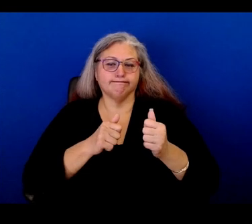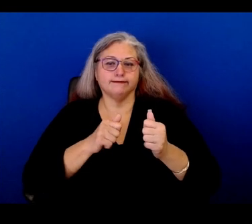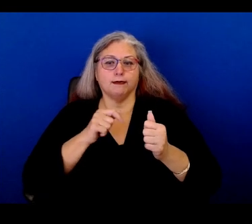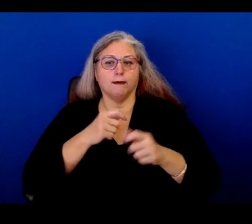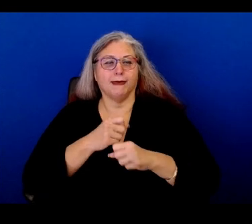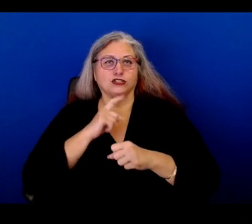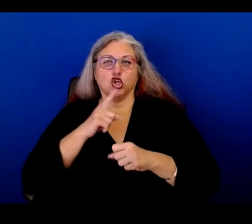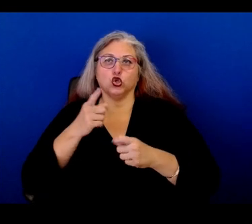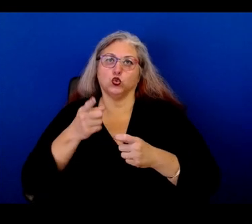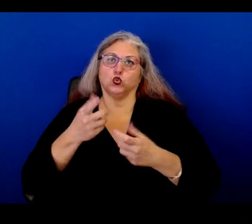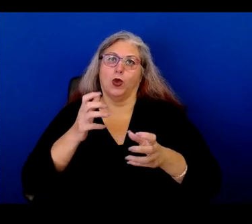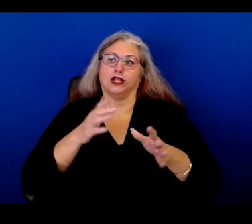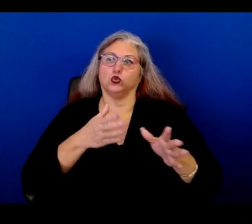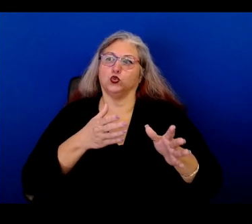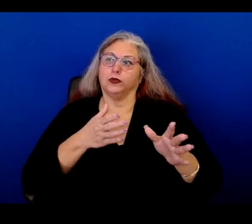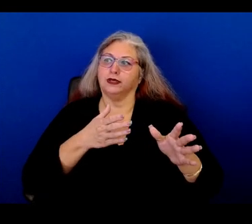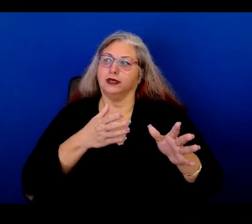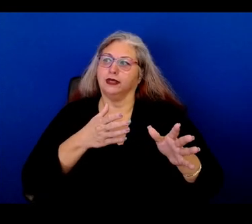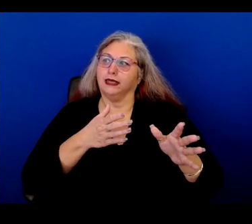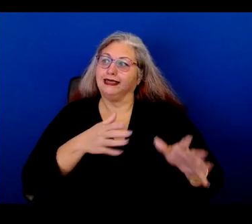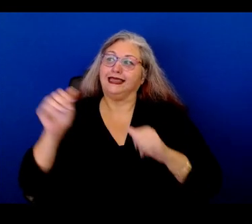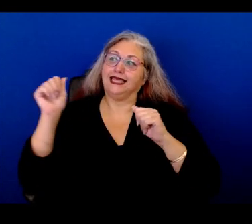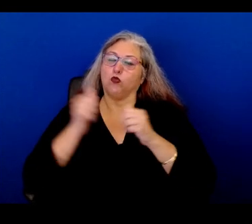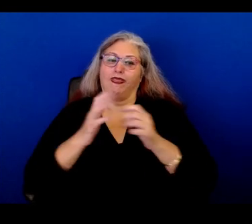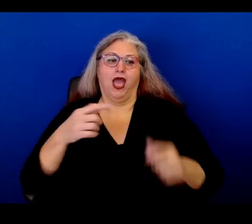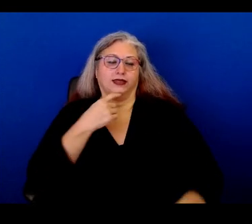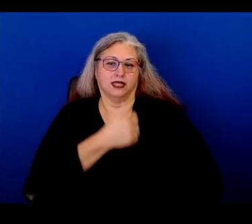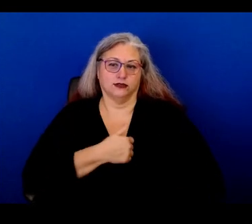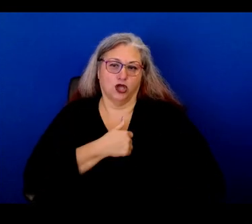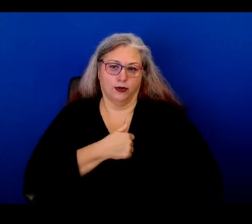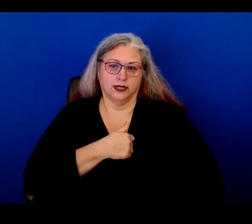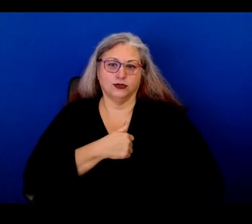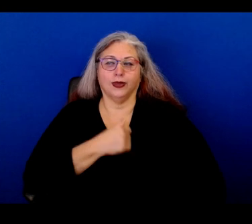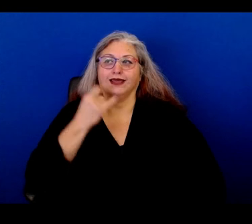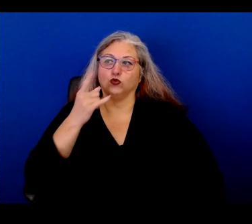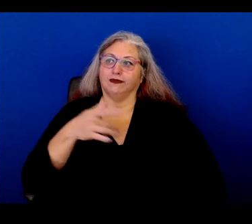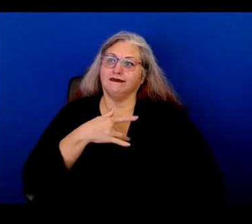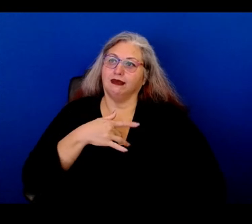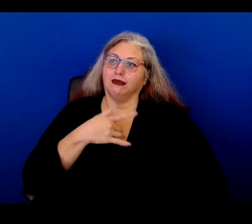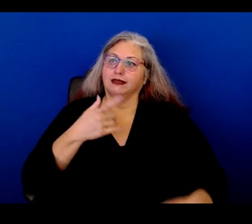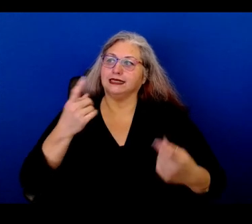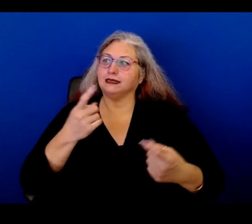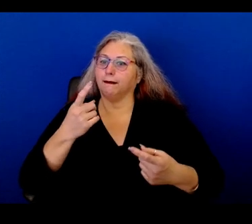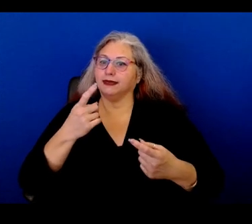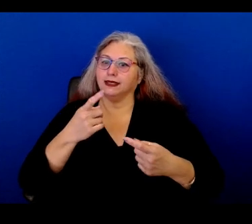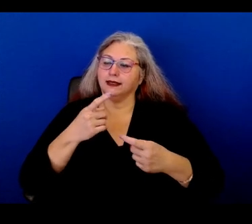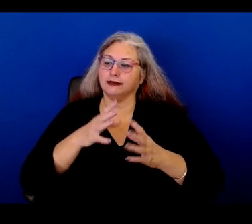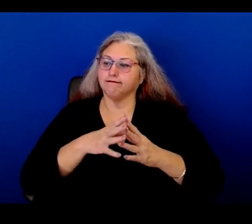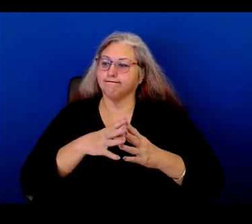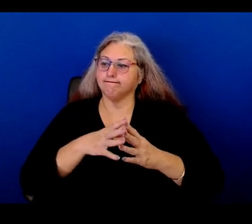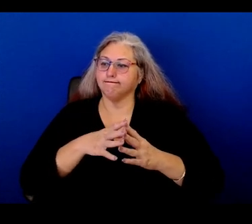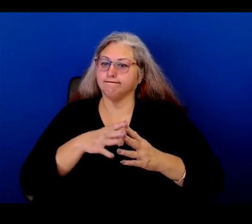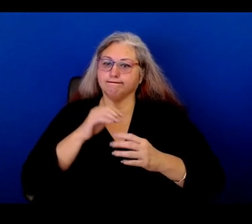you don't leave an apology unsaid. Like if you feel like there's something that you